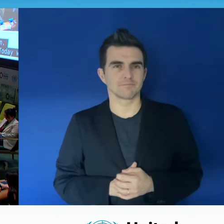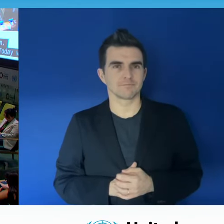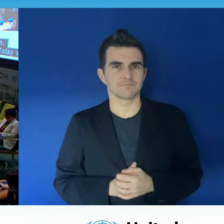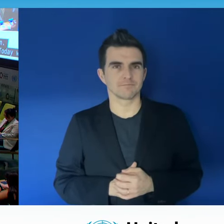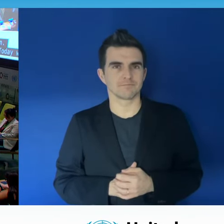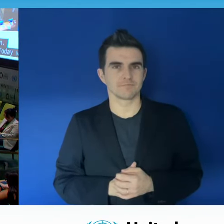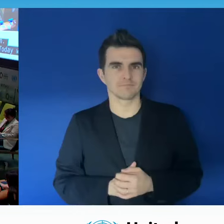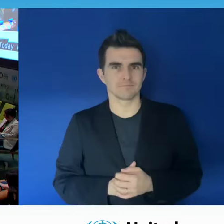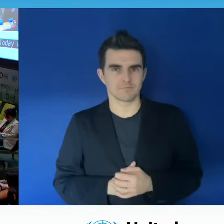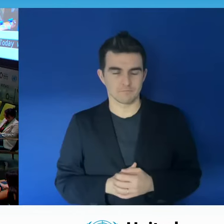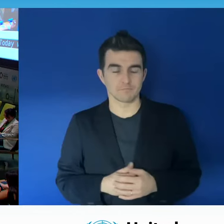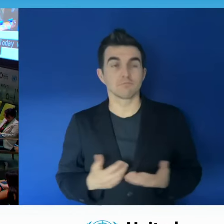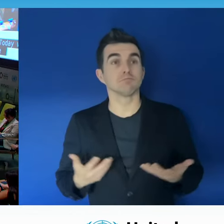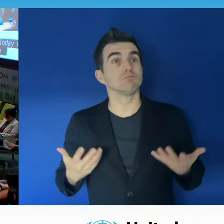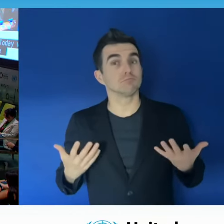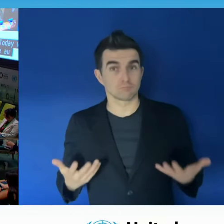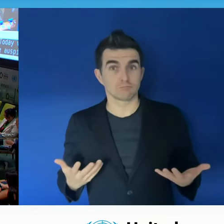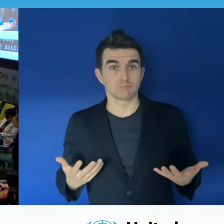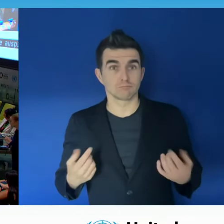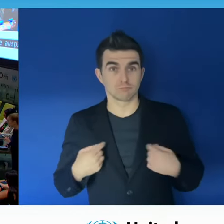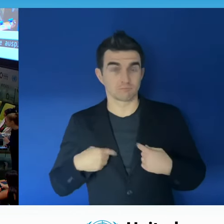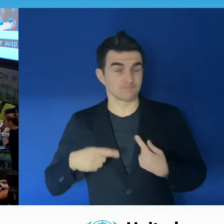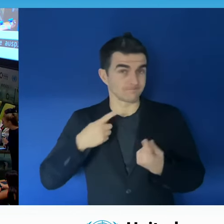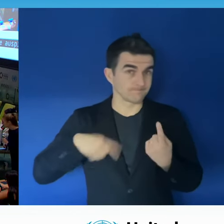centered to global development and peace.